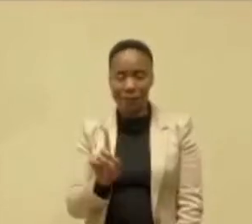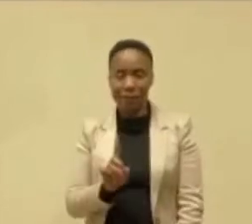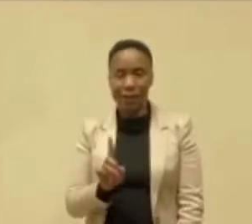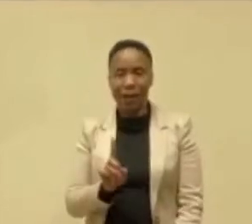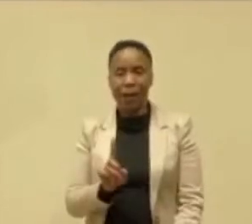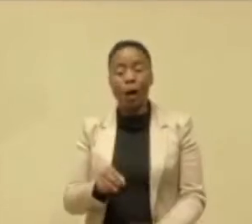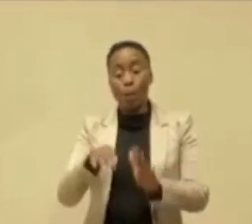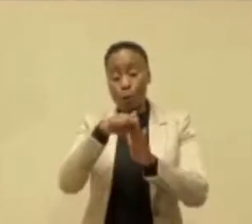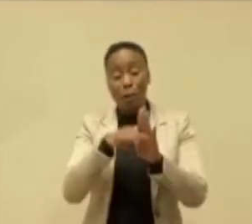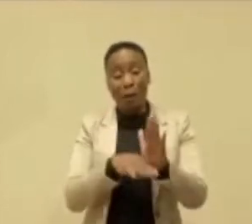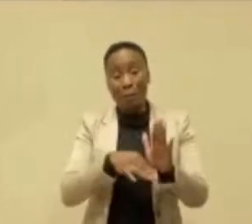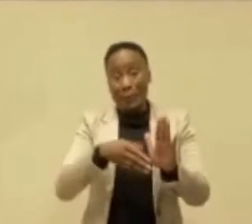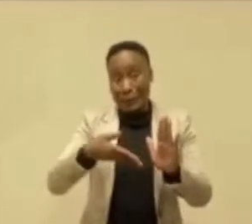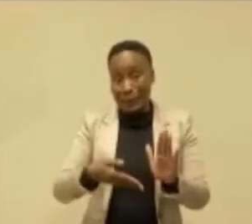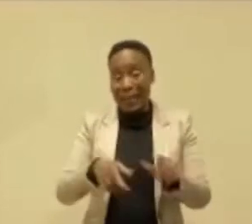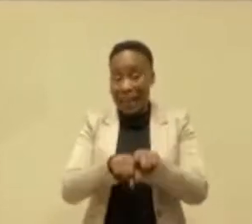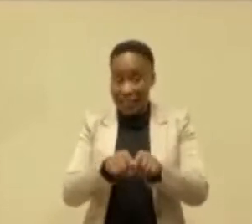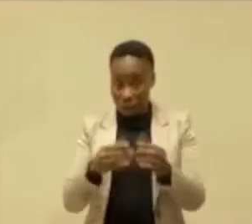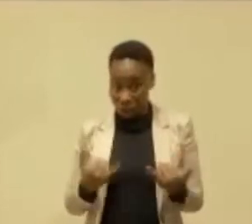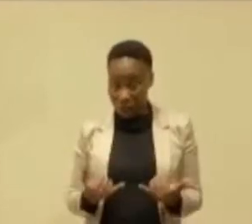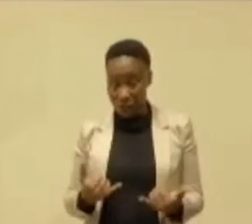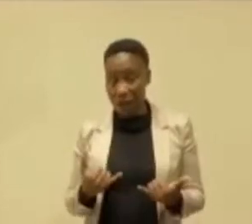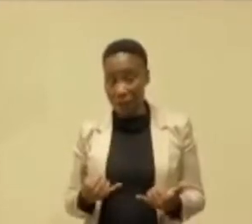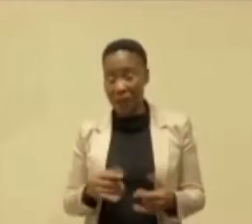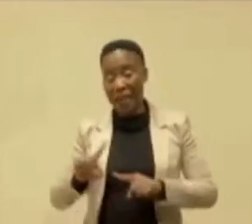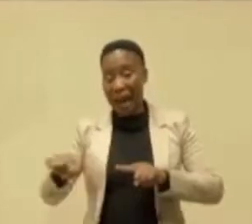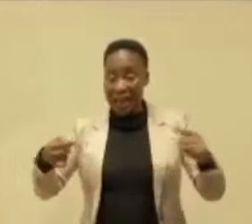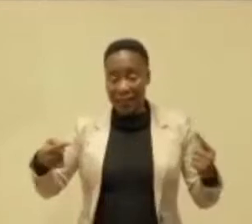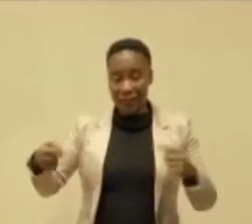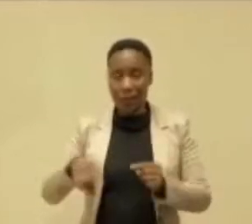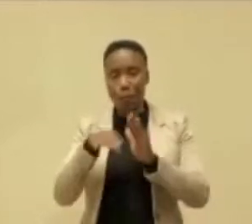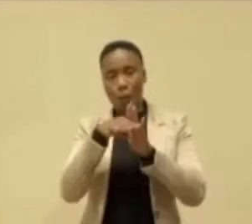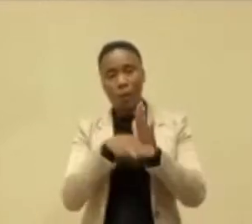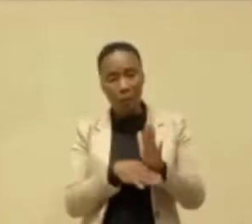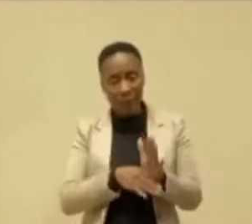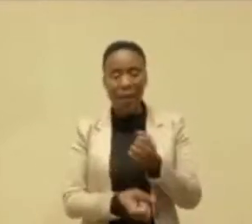programs series on english the other programs